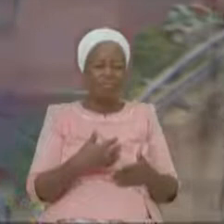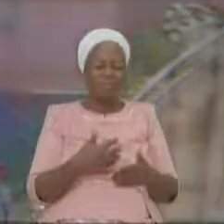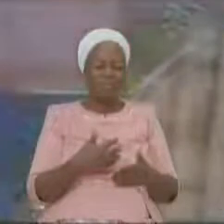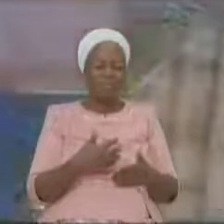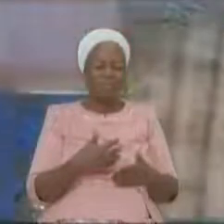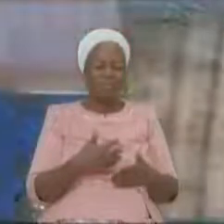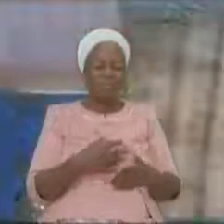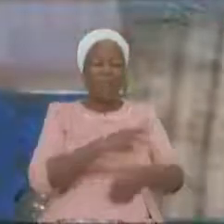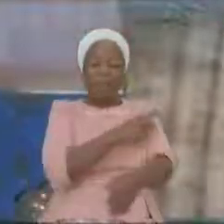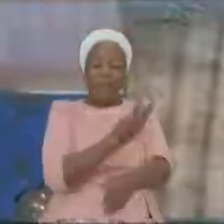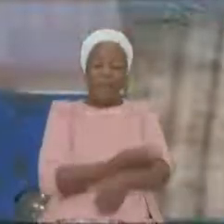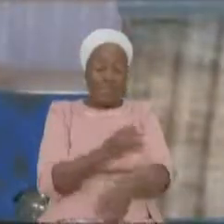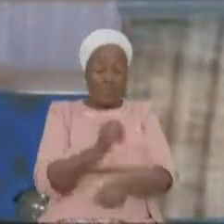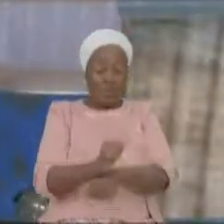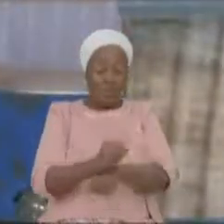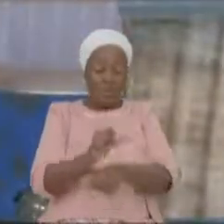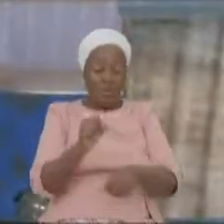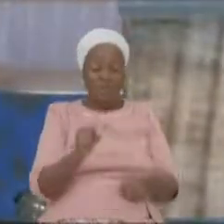Mighty works